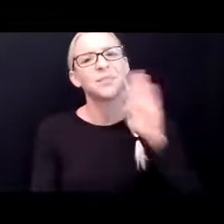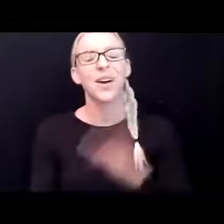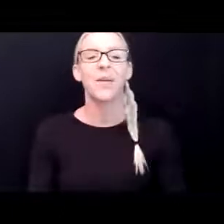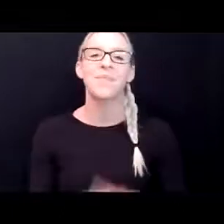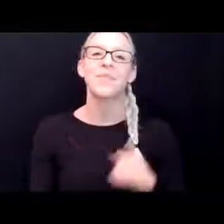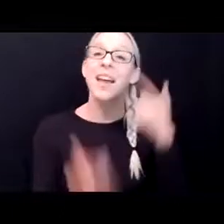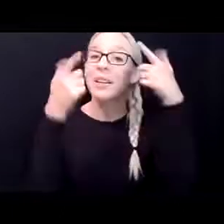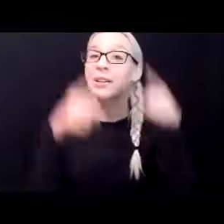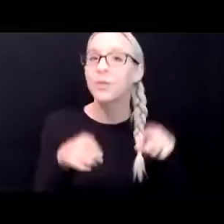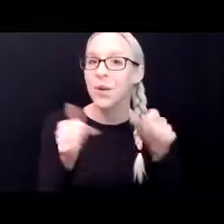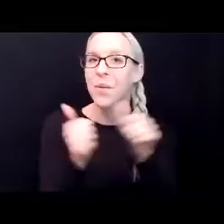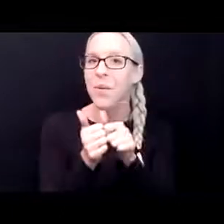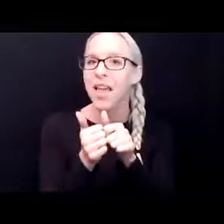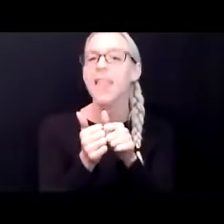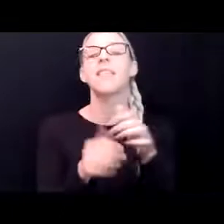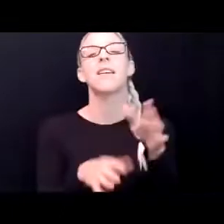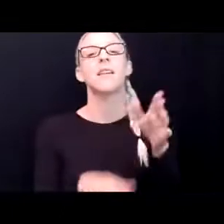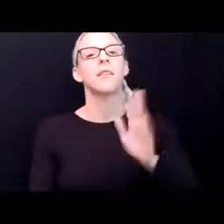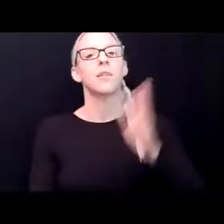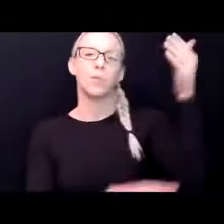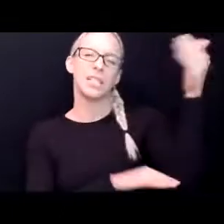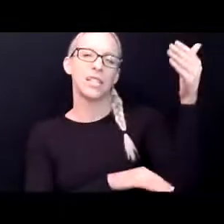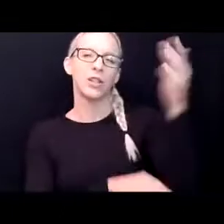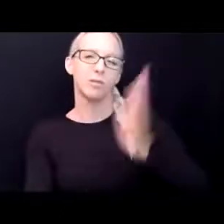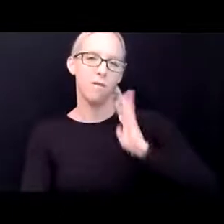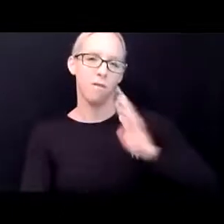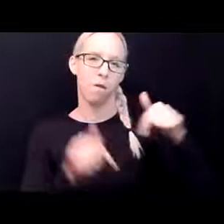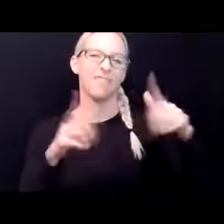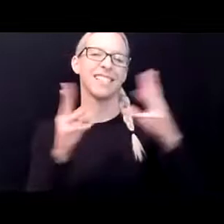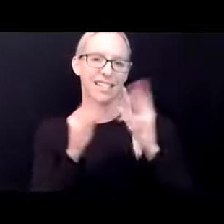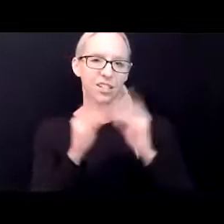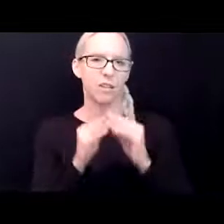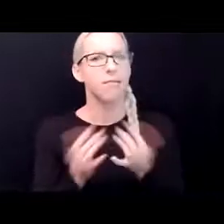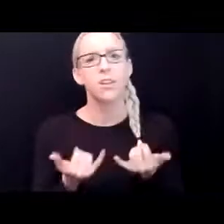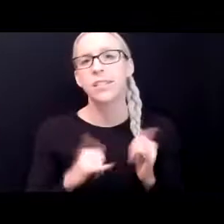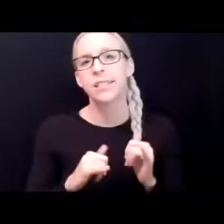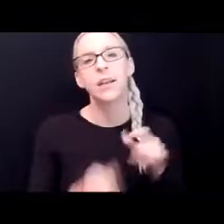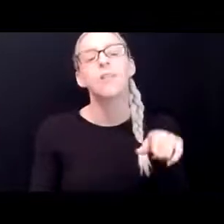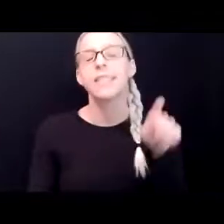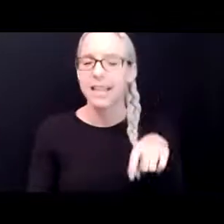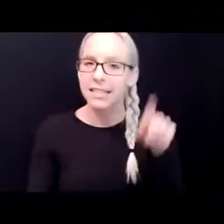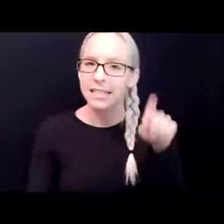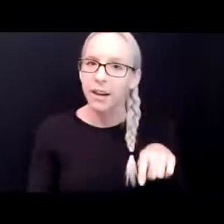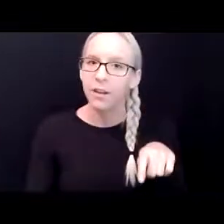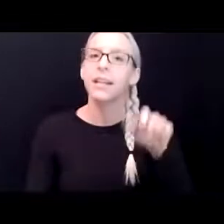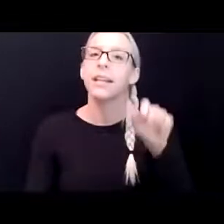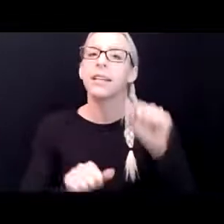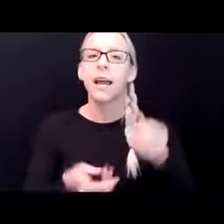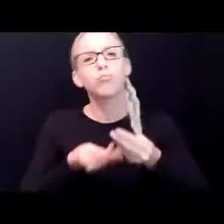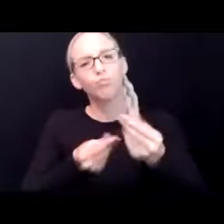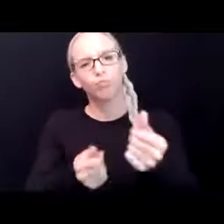with some of the earlier presenters that they're still necessary and they can work very well with